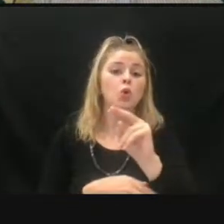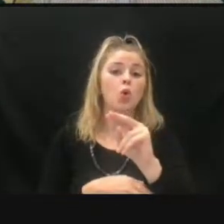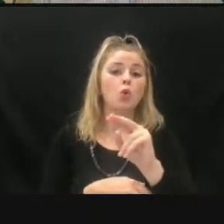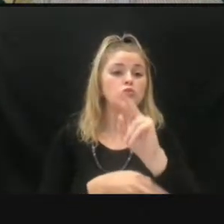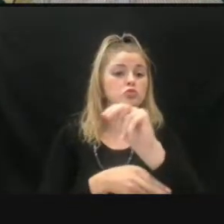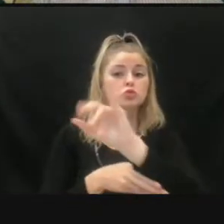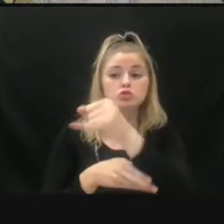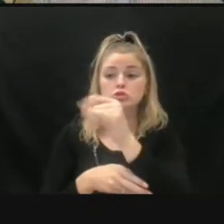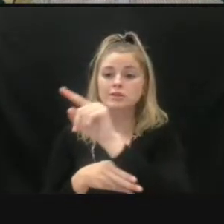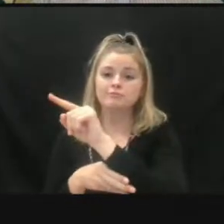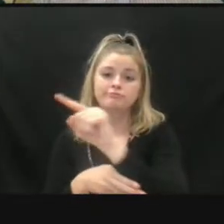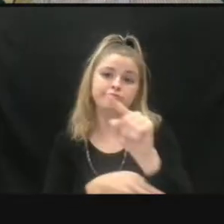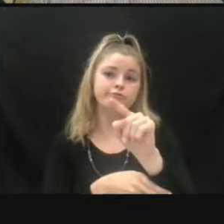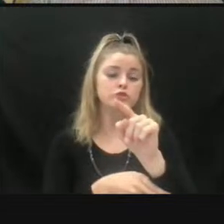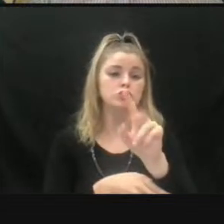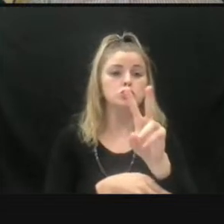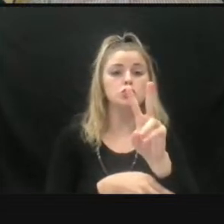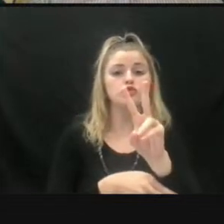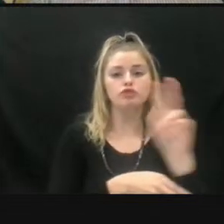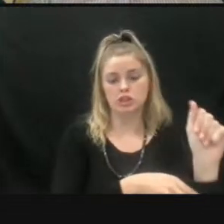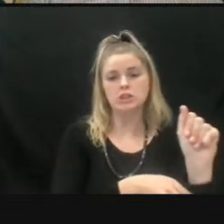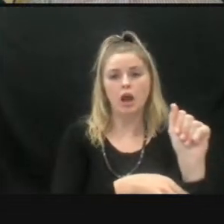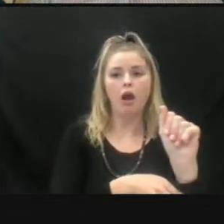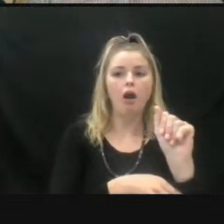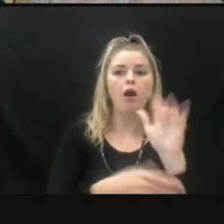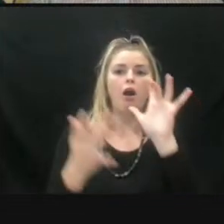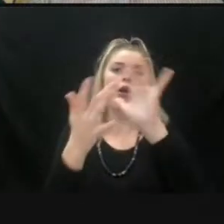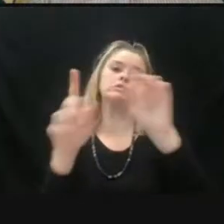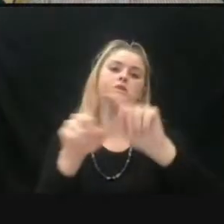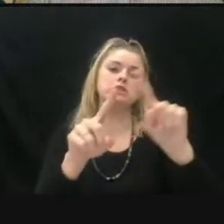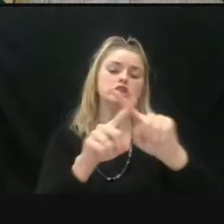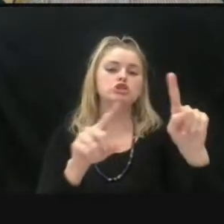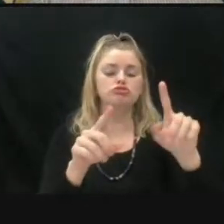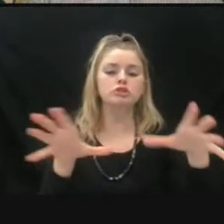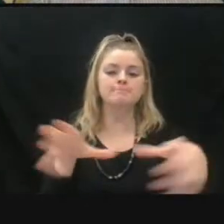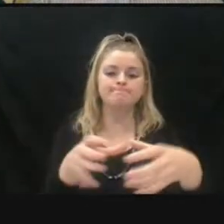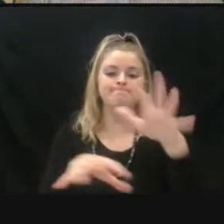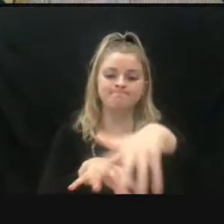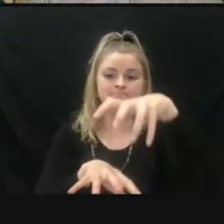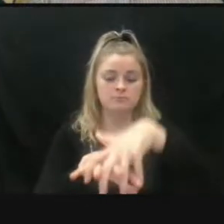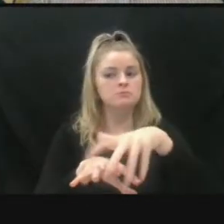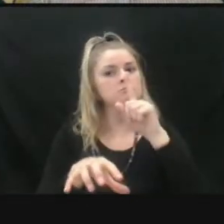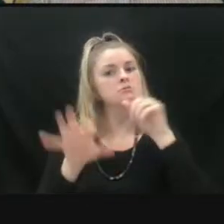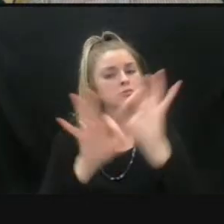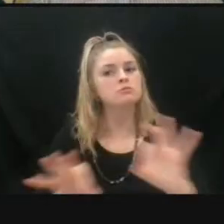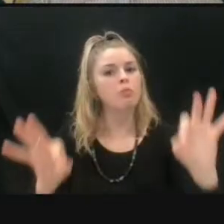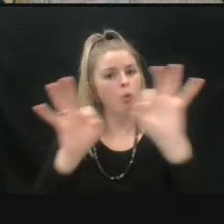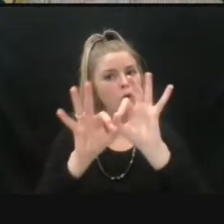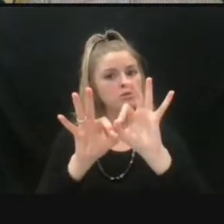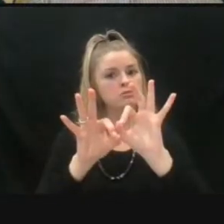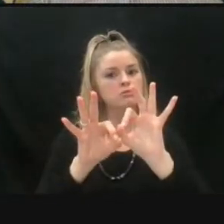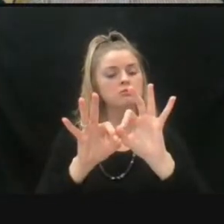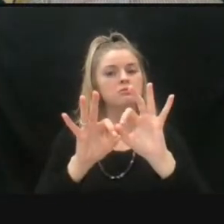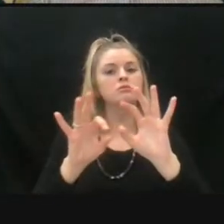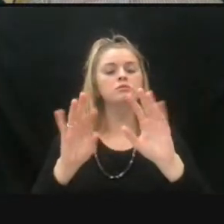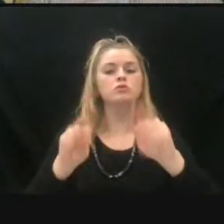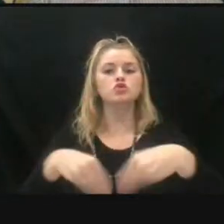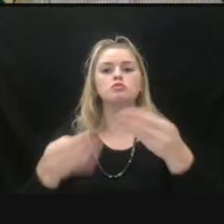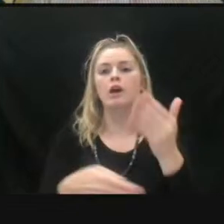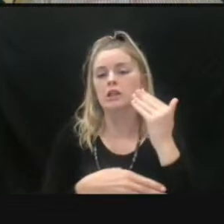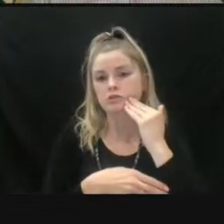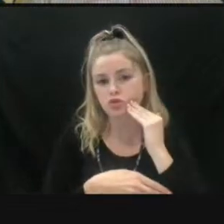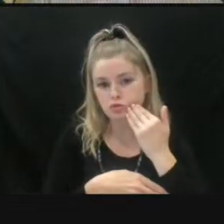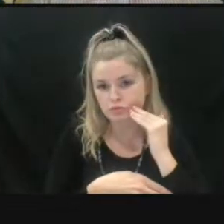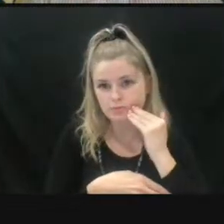Virginia. Due to the traditional nature of many of these communities, it was incredibly important to bring gifts of tobacco to